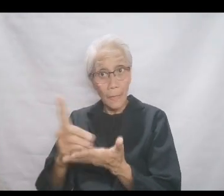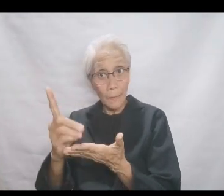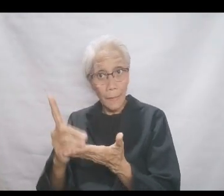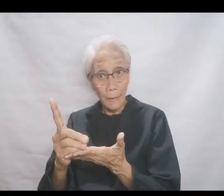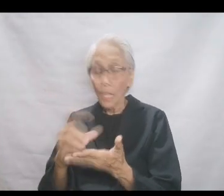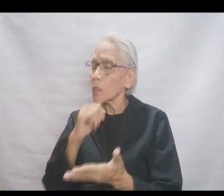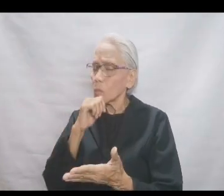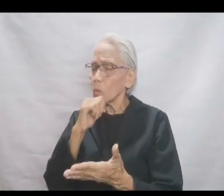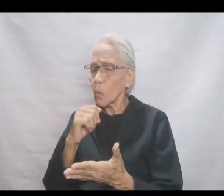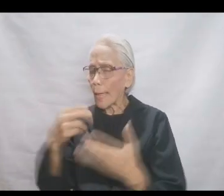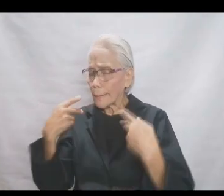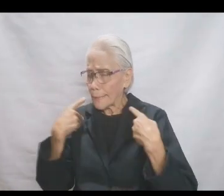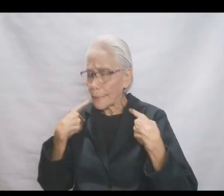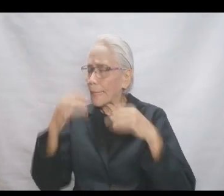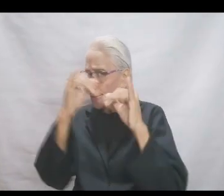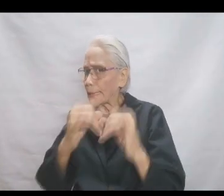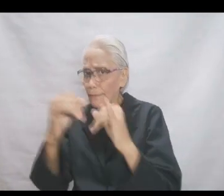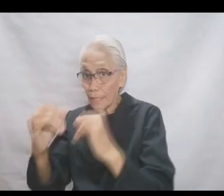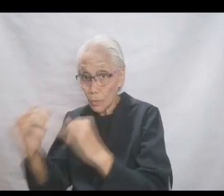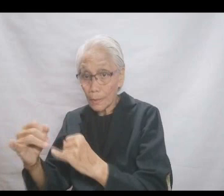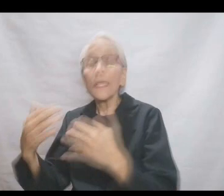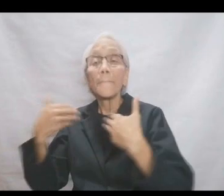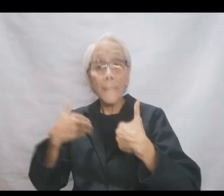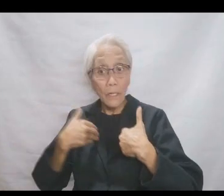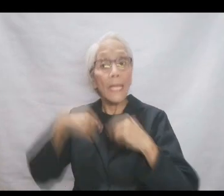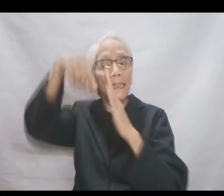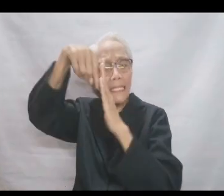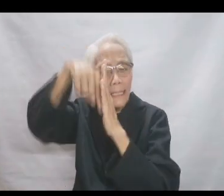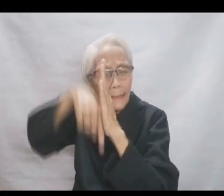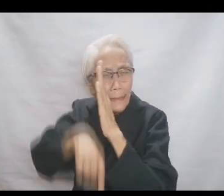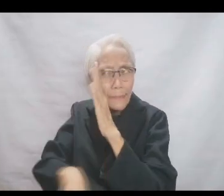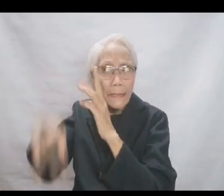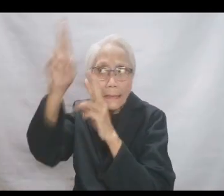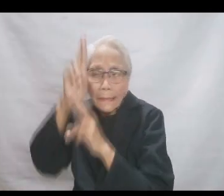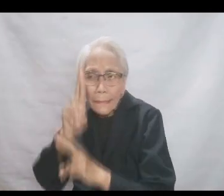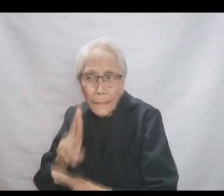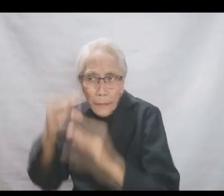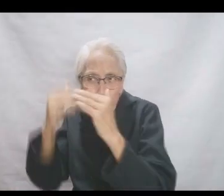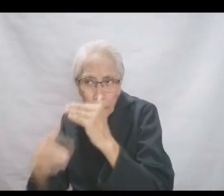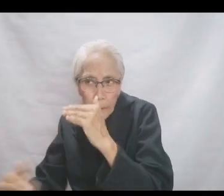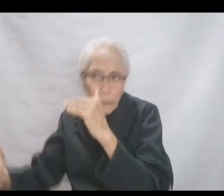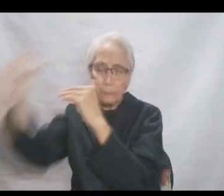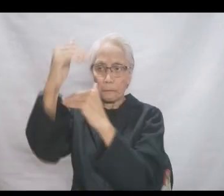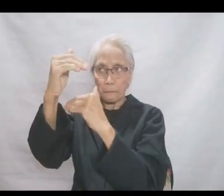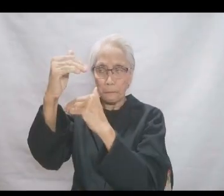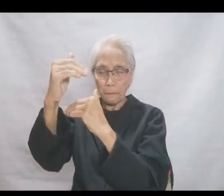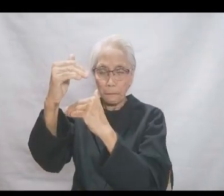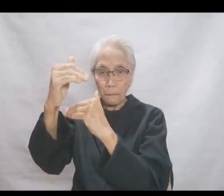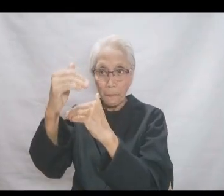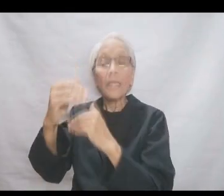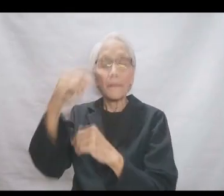divine spirits do not possess individuals. They have the deepest respect and highest